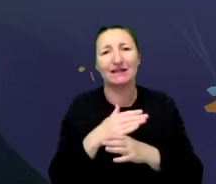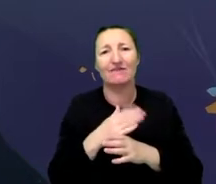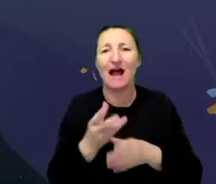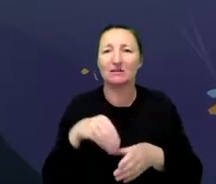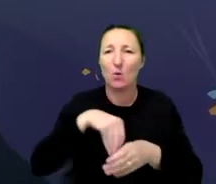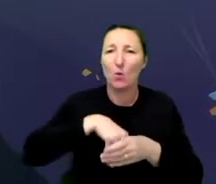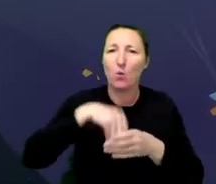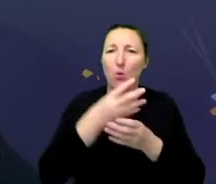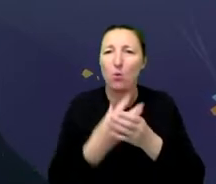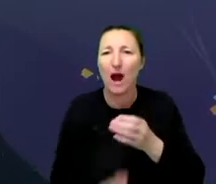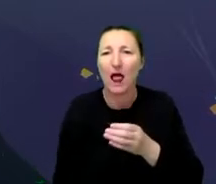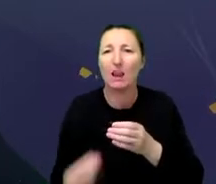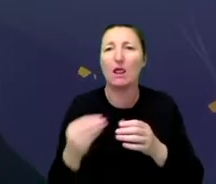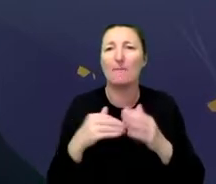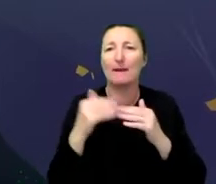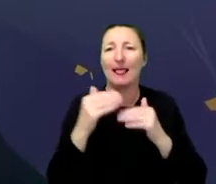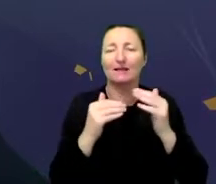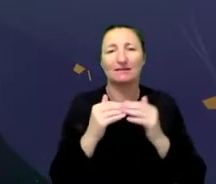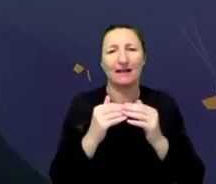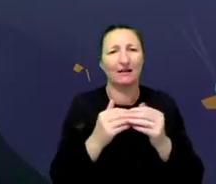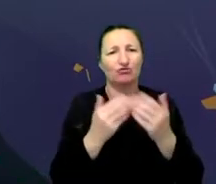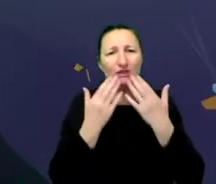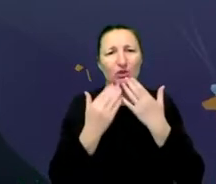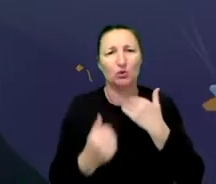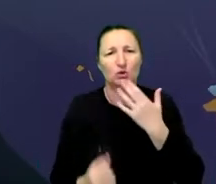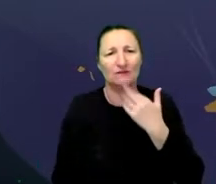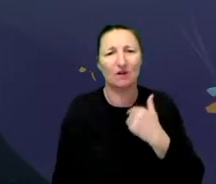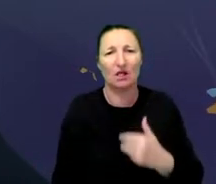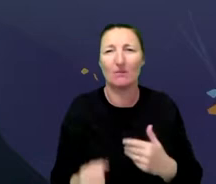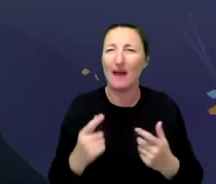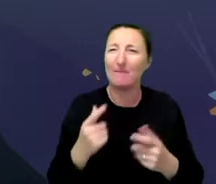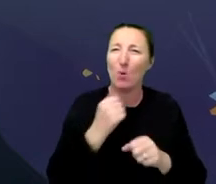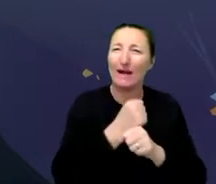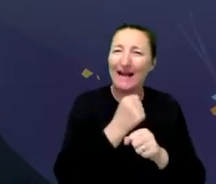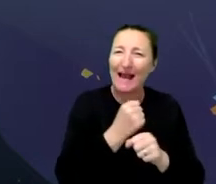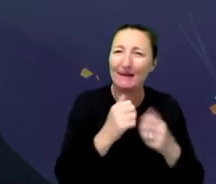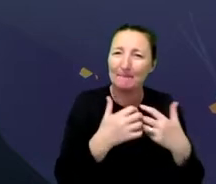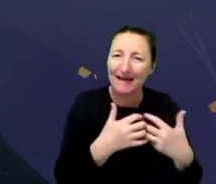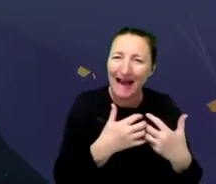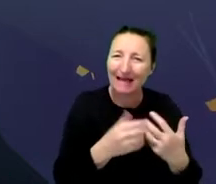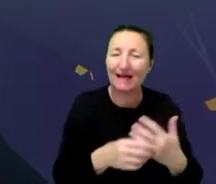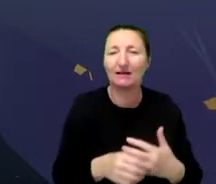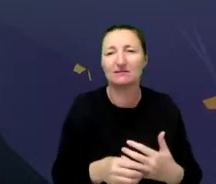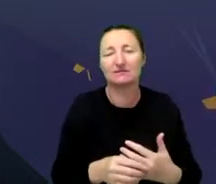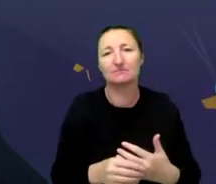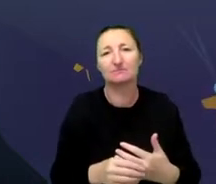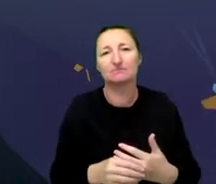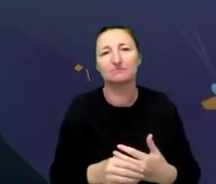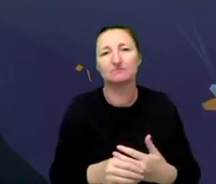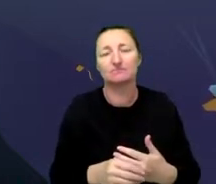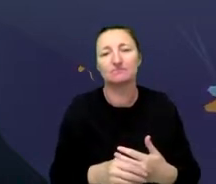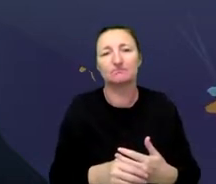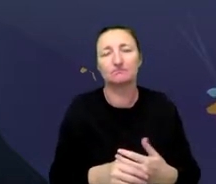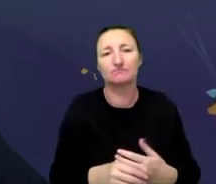inspo from there. That's where we kind of talk about game mechanics and yeah, obviously world building.